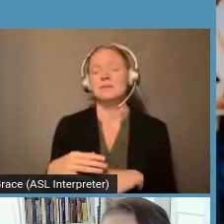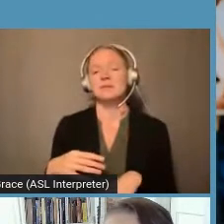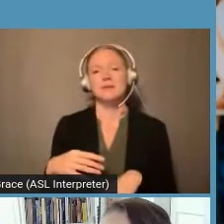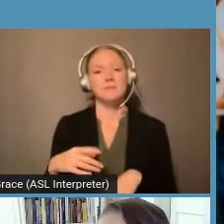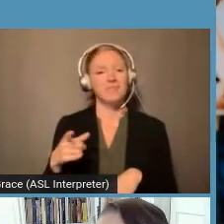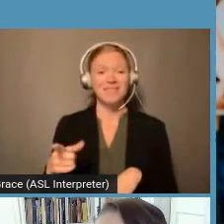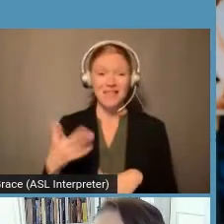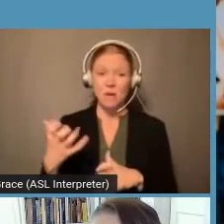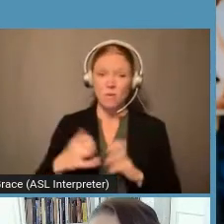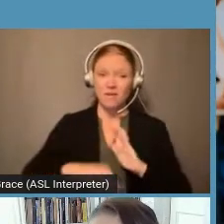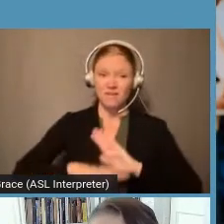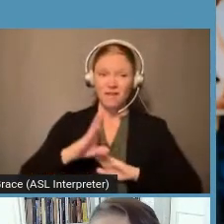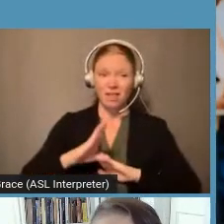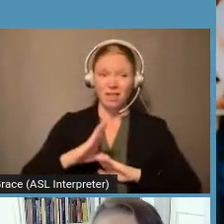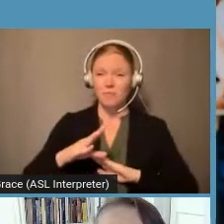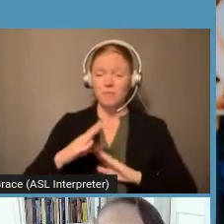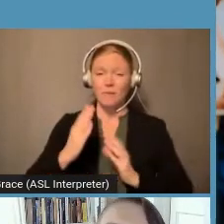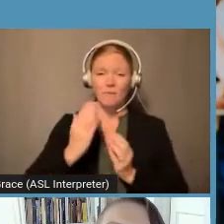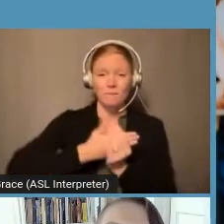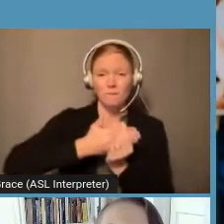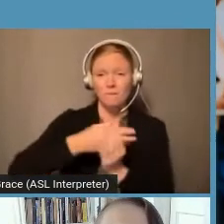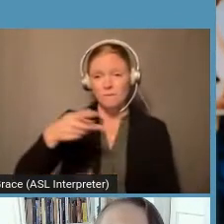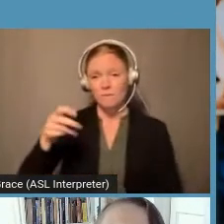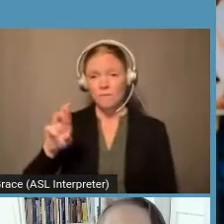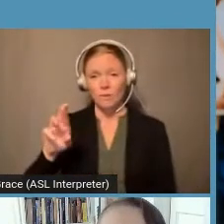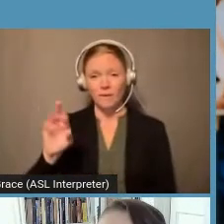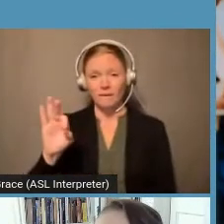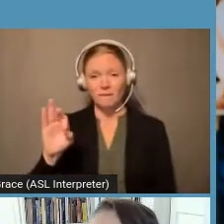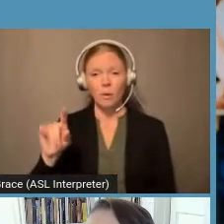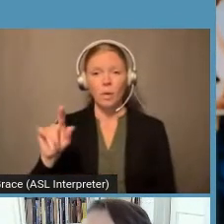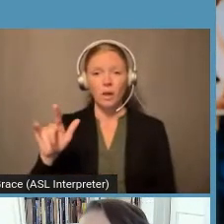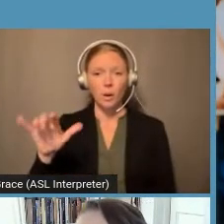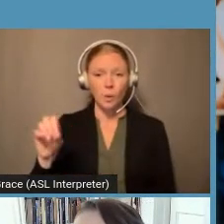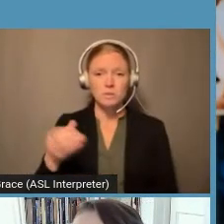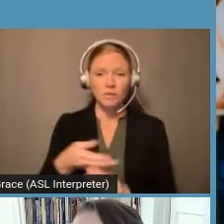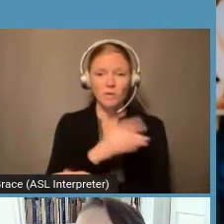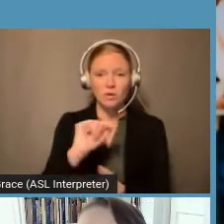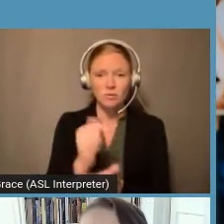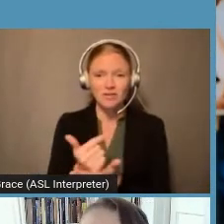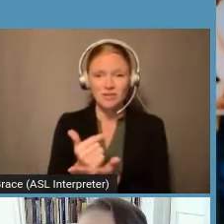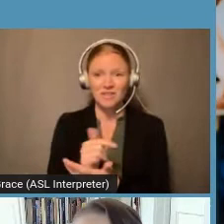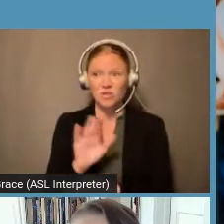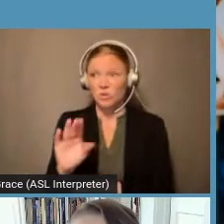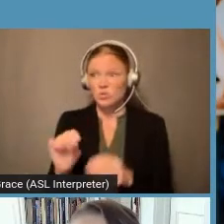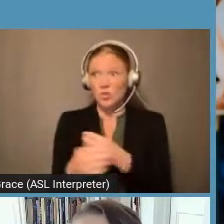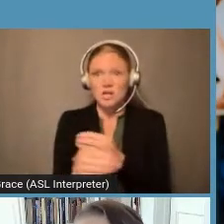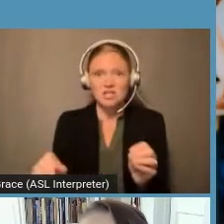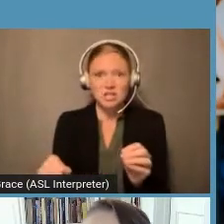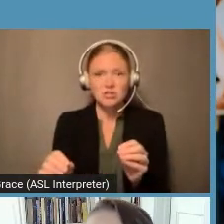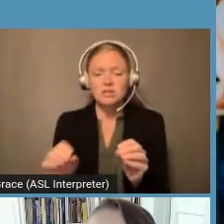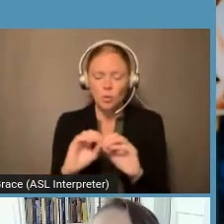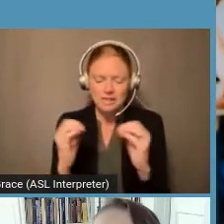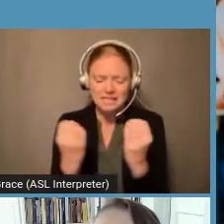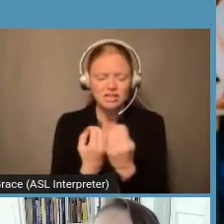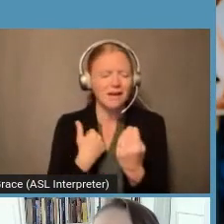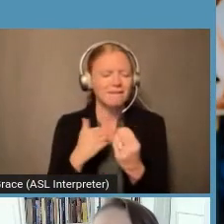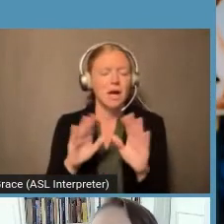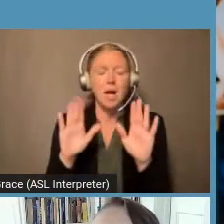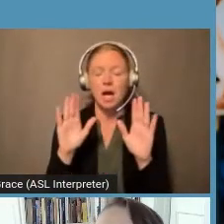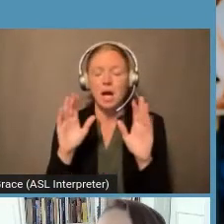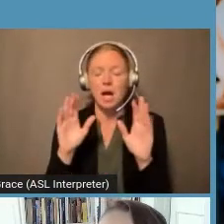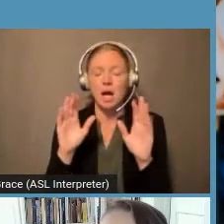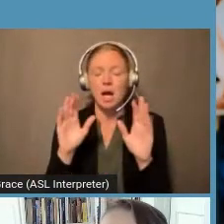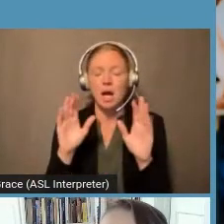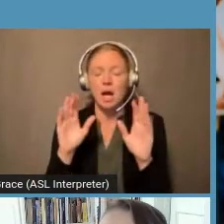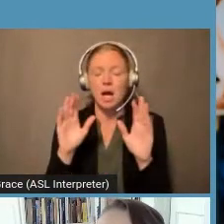build their portfolios prior to graduation. And the organizations that work with them get really great technology, I